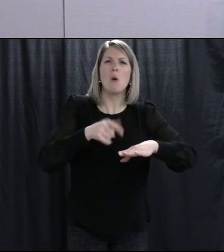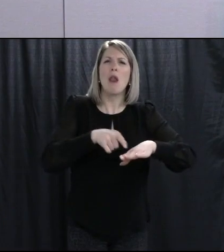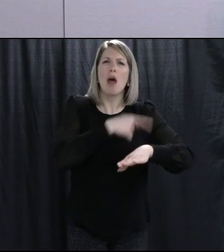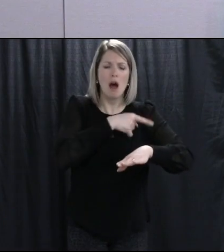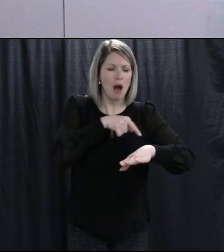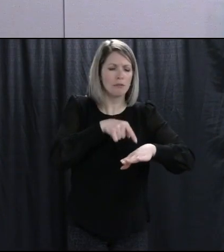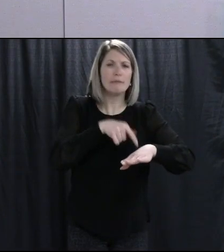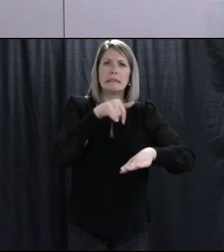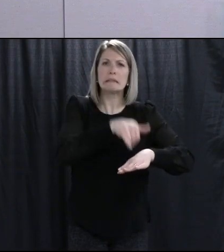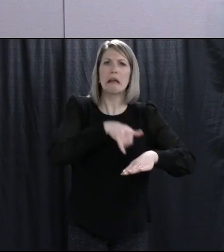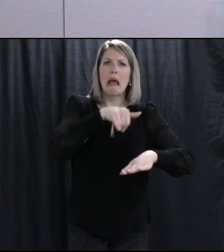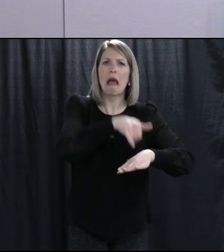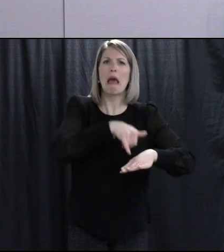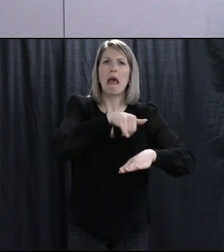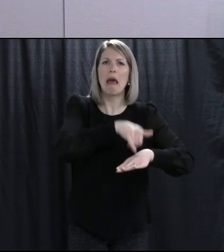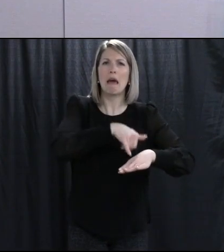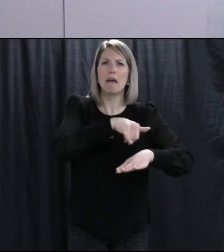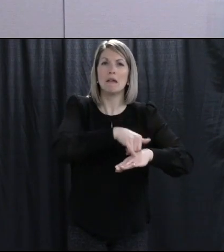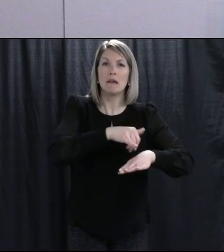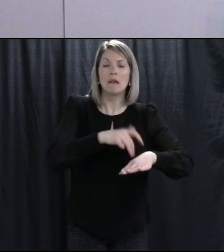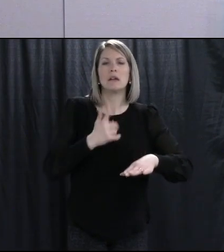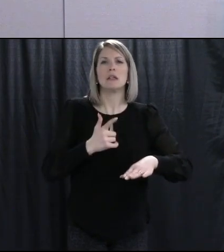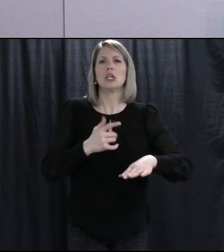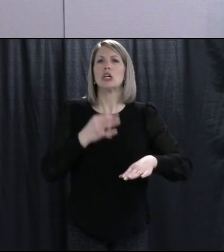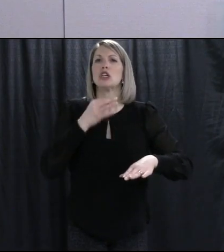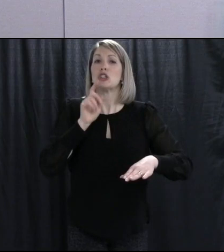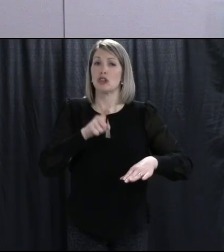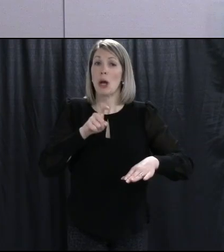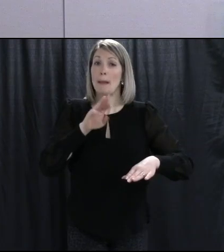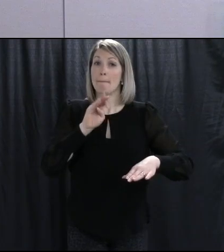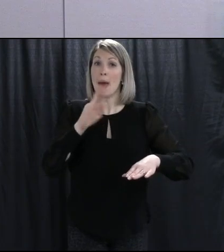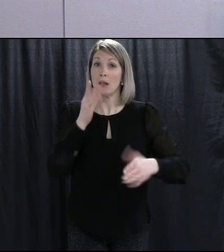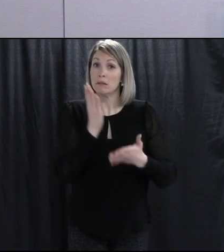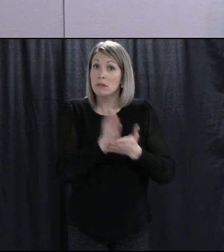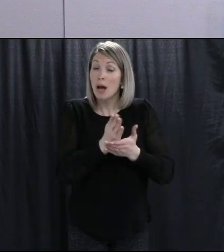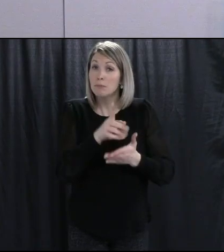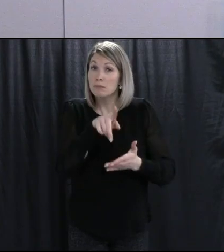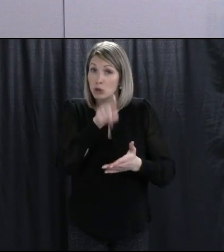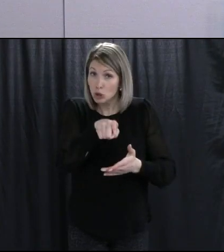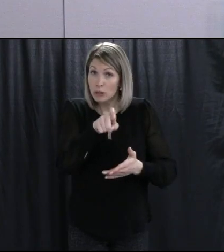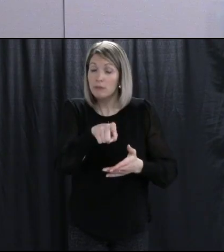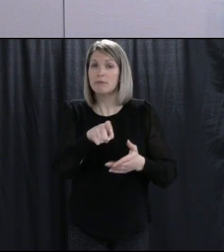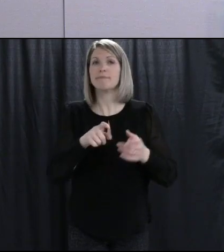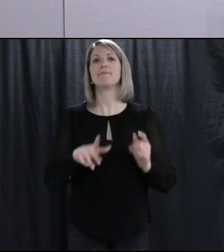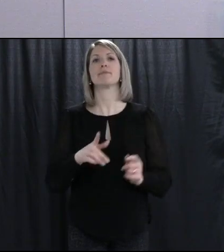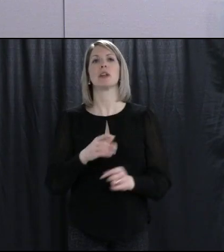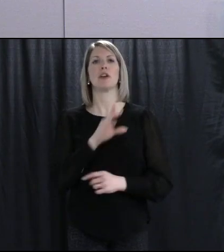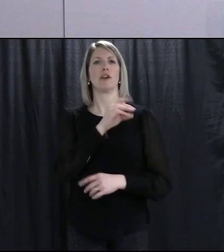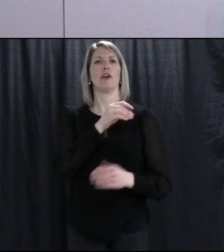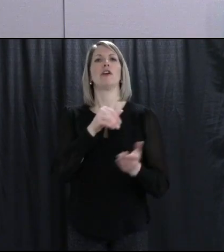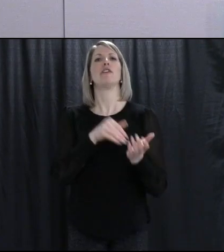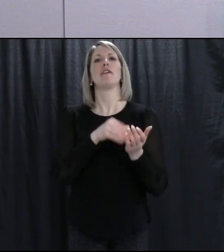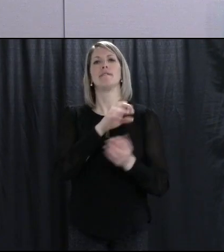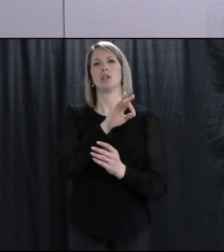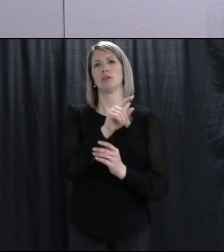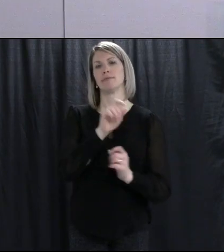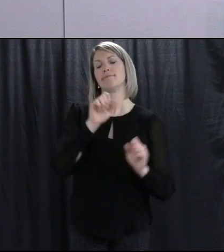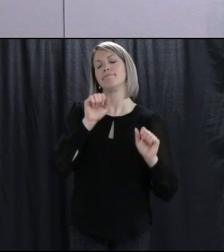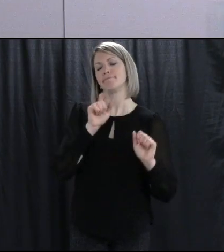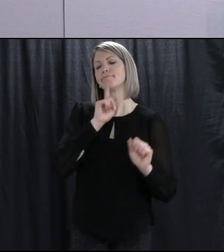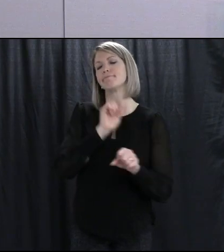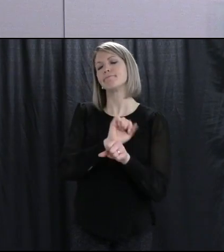out? So what we know about this virus is that it likely can live for a period of time on certain